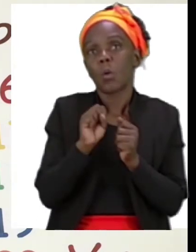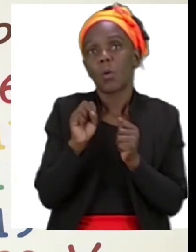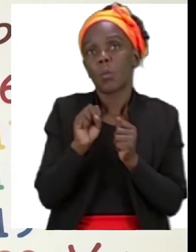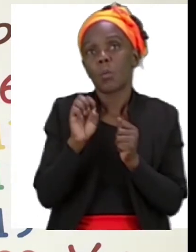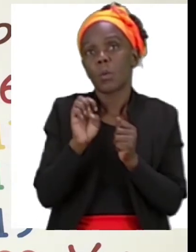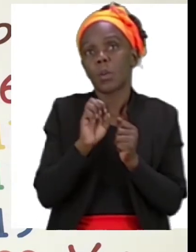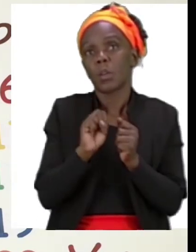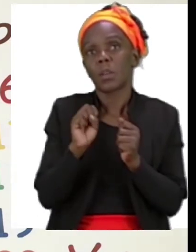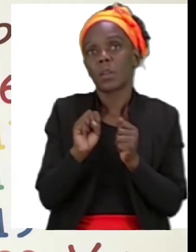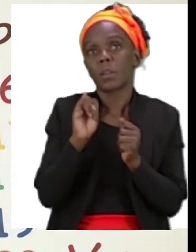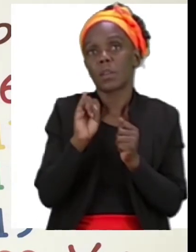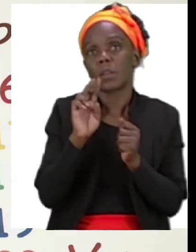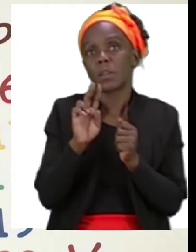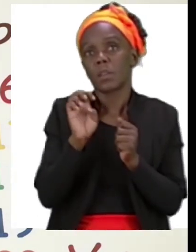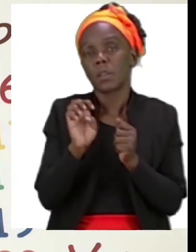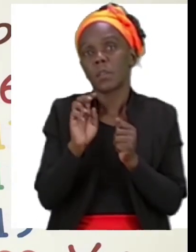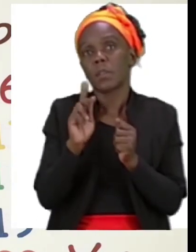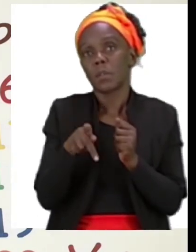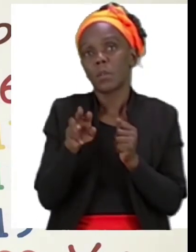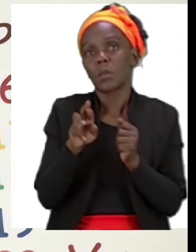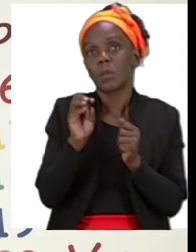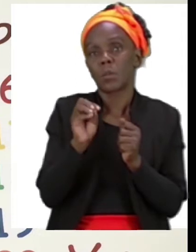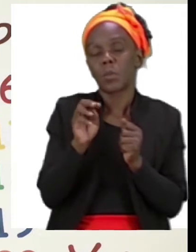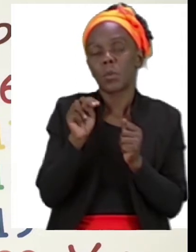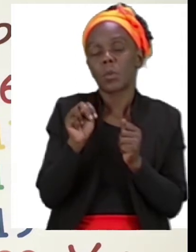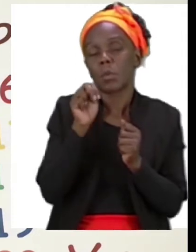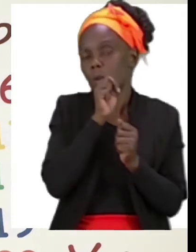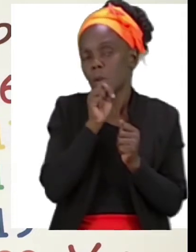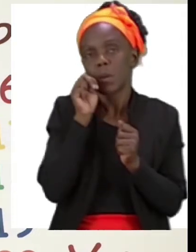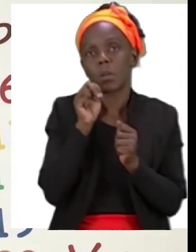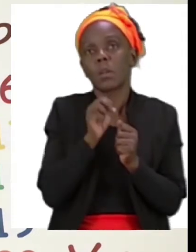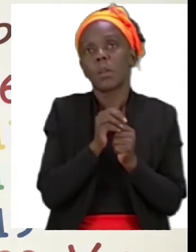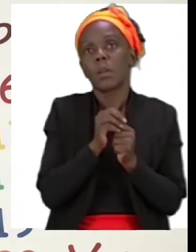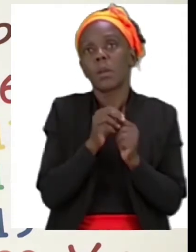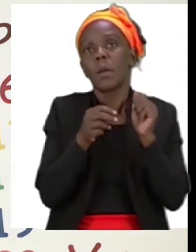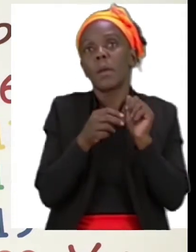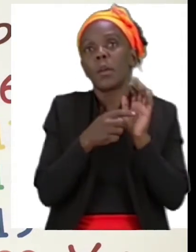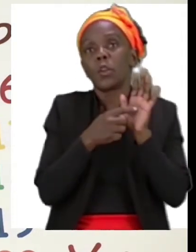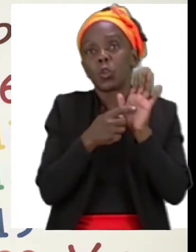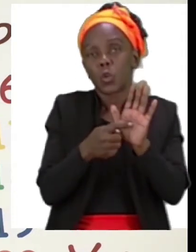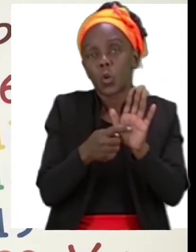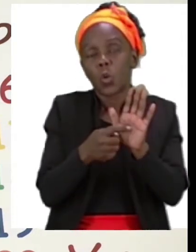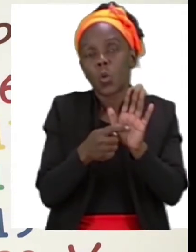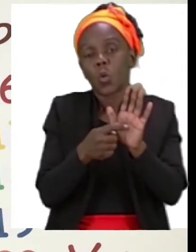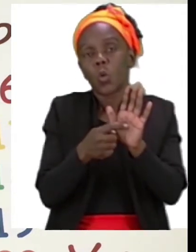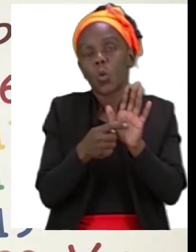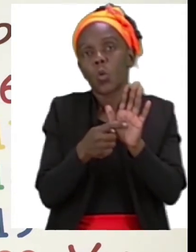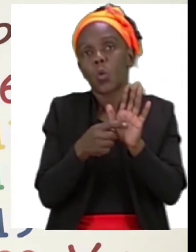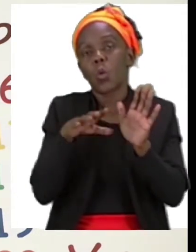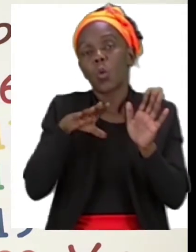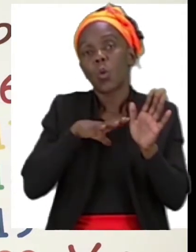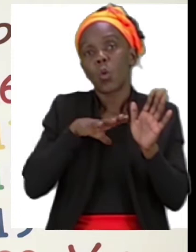someone. Now, when we only have one person, we say that it is